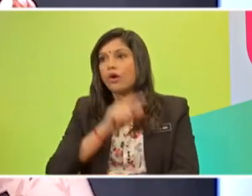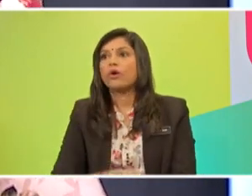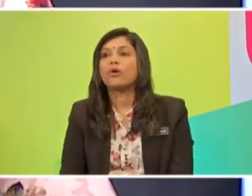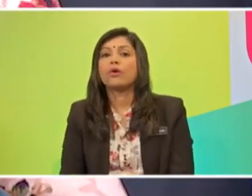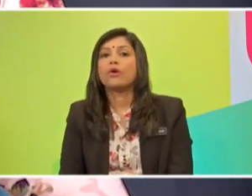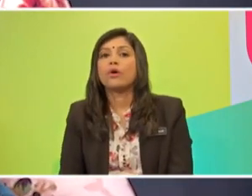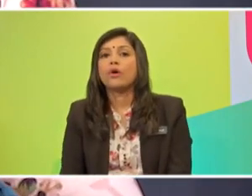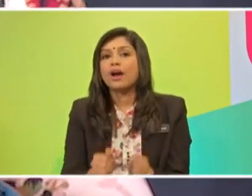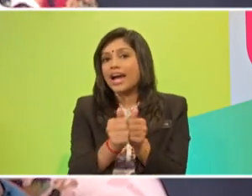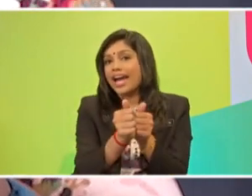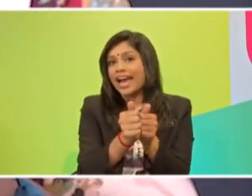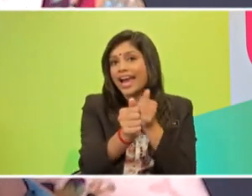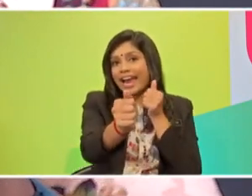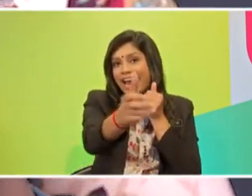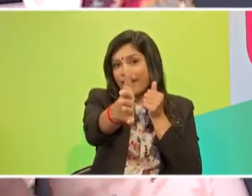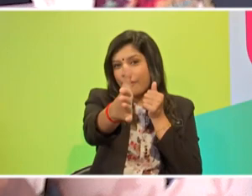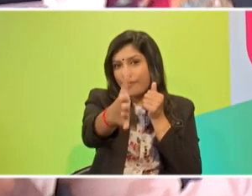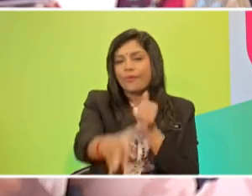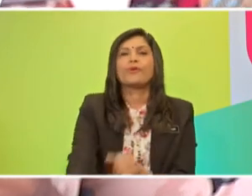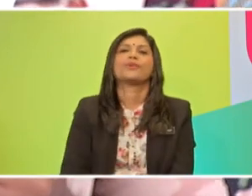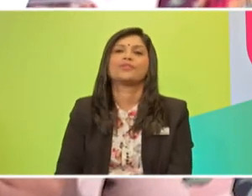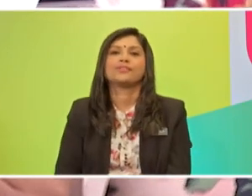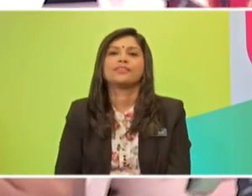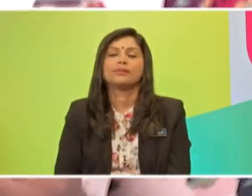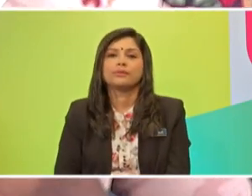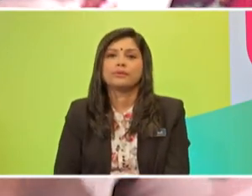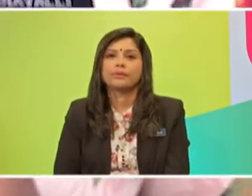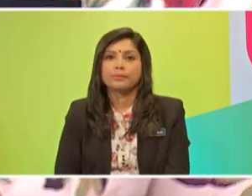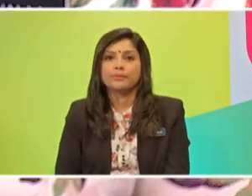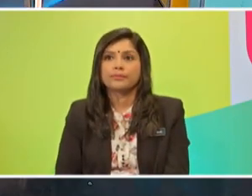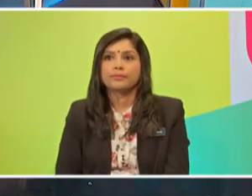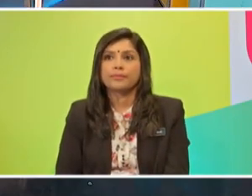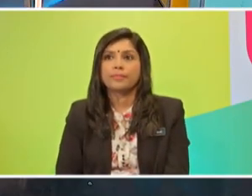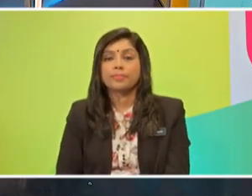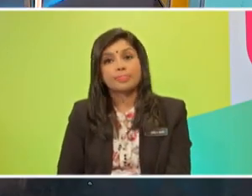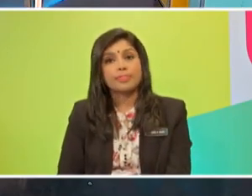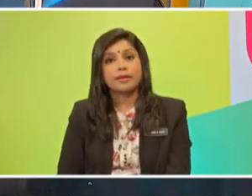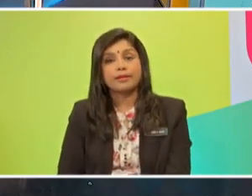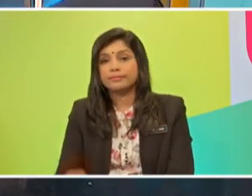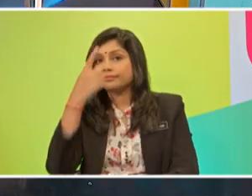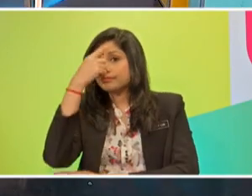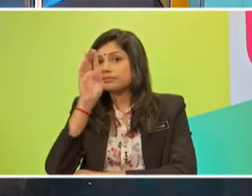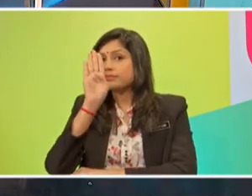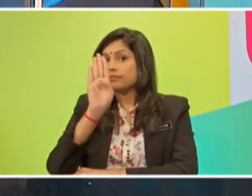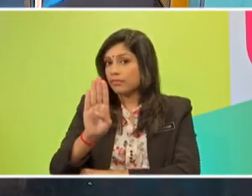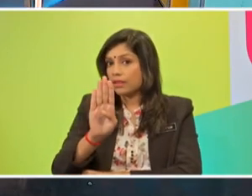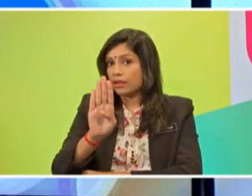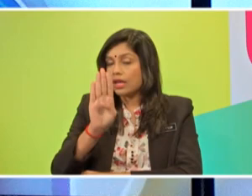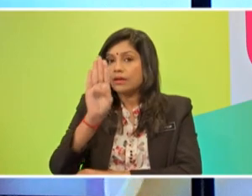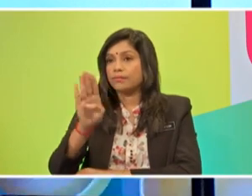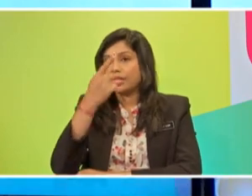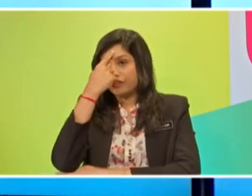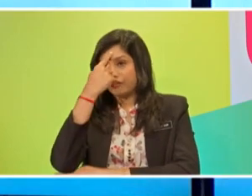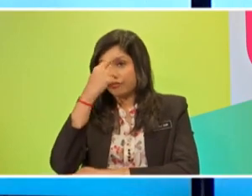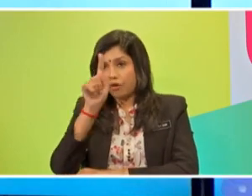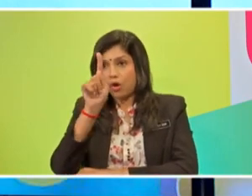have arrow that also starts with the letter A. Wow. How about you, Sean? Mine, I have, because mine